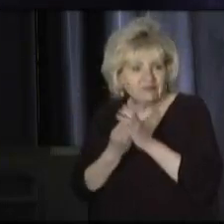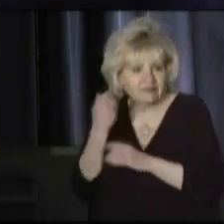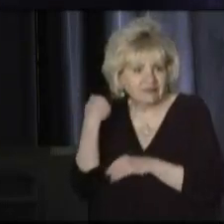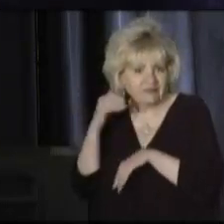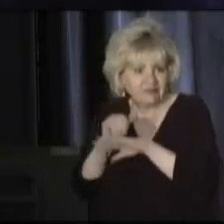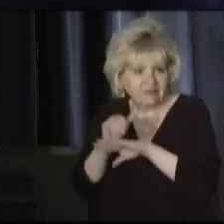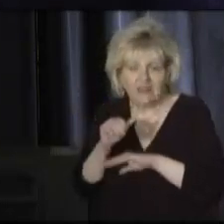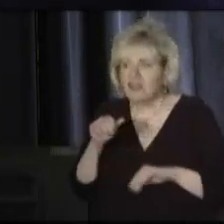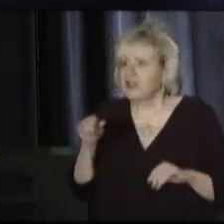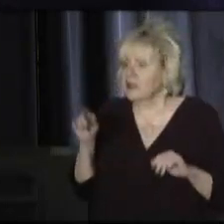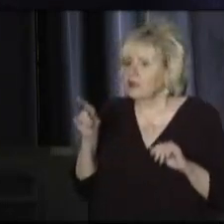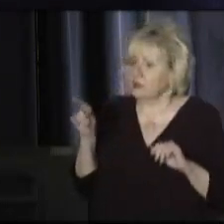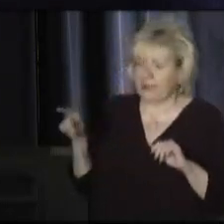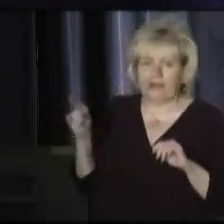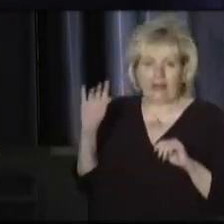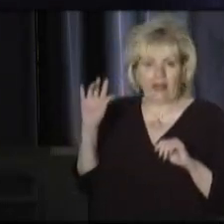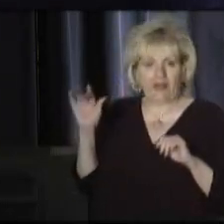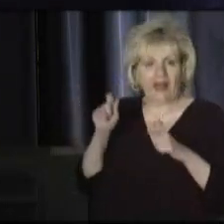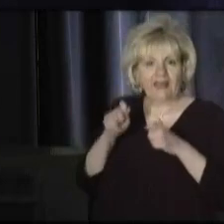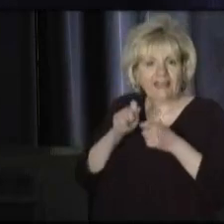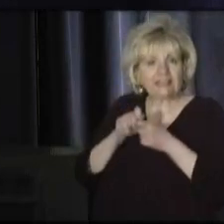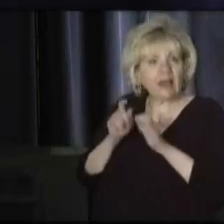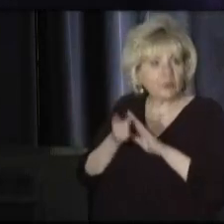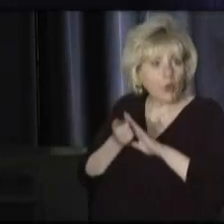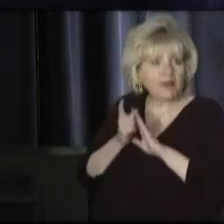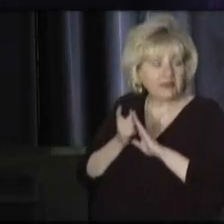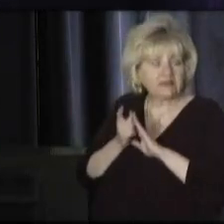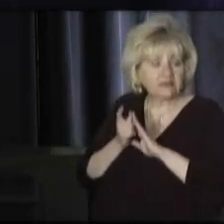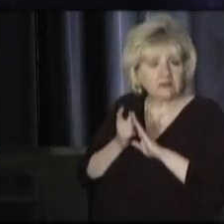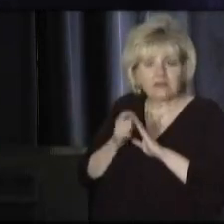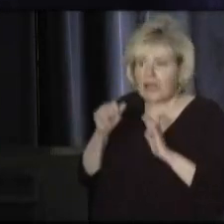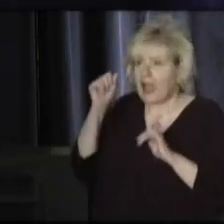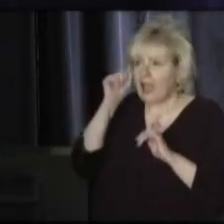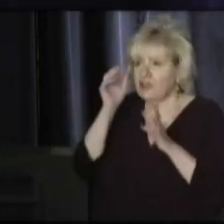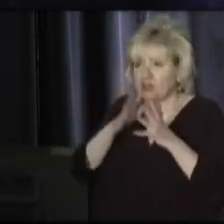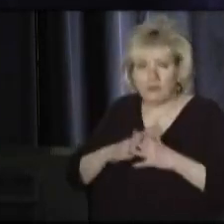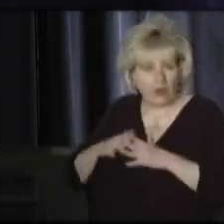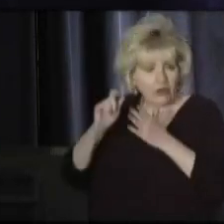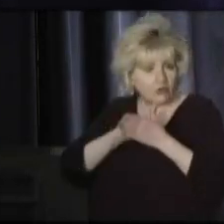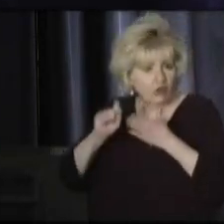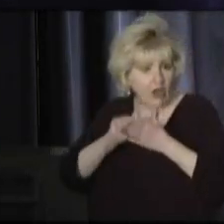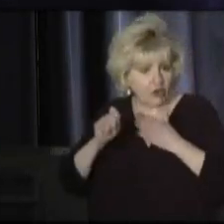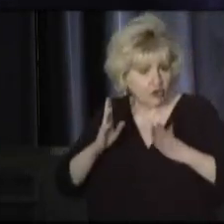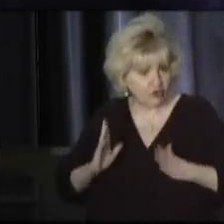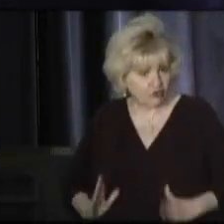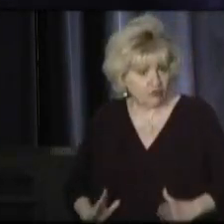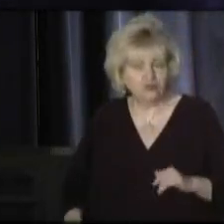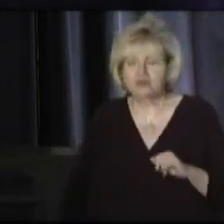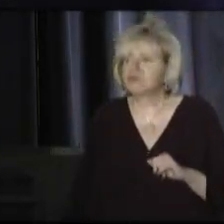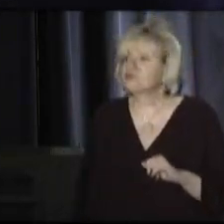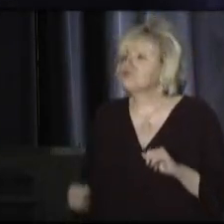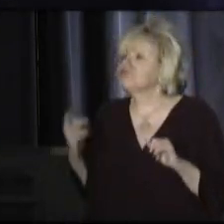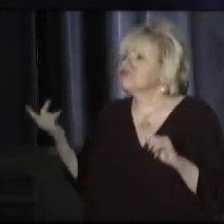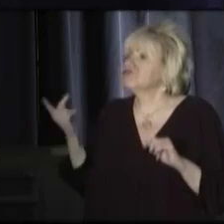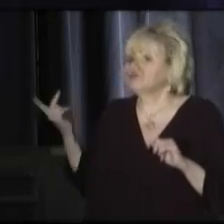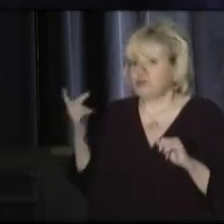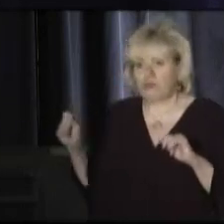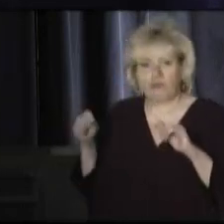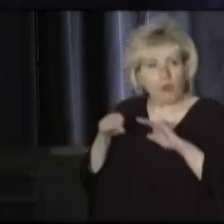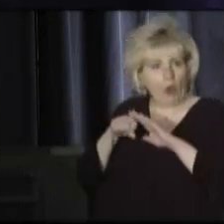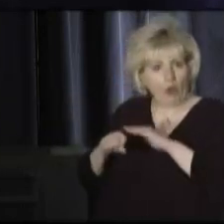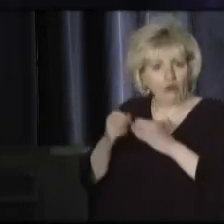whole body clattered at it, then panged with muscle spasms. After every full read, I closed the book to stare again at the